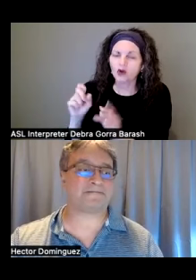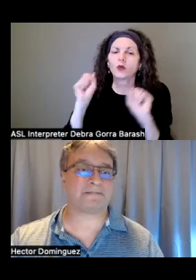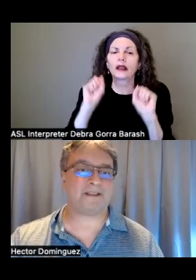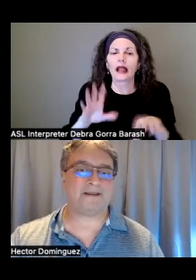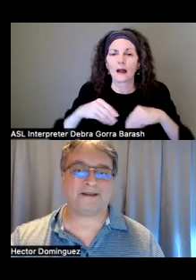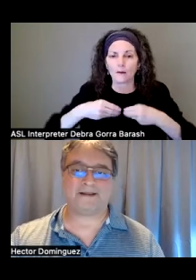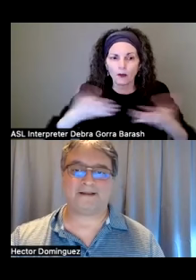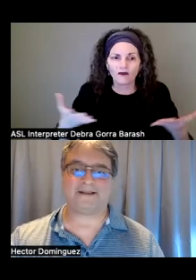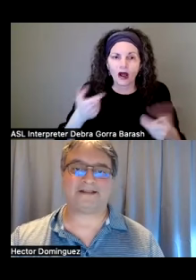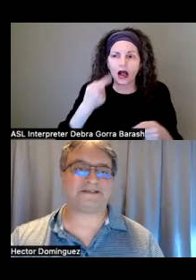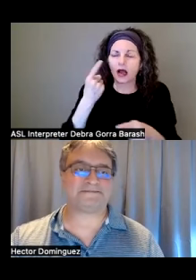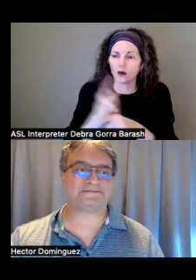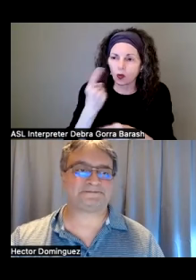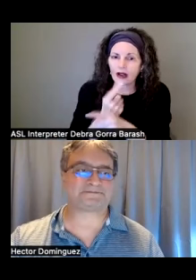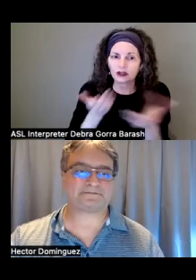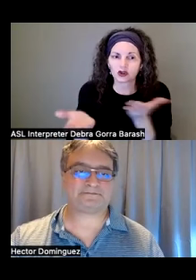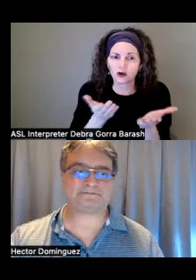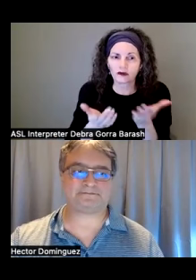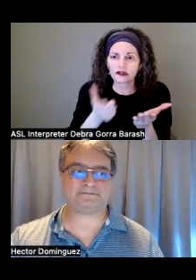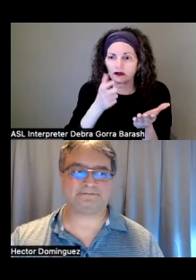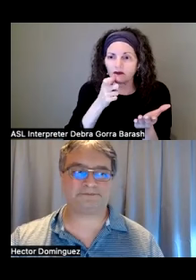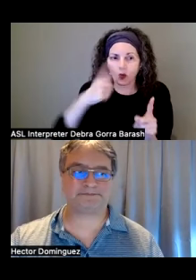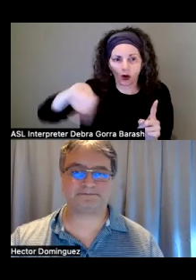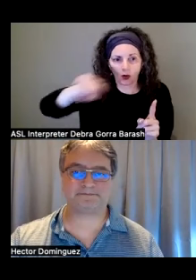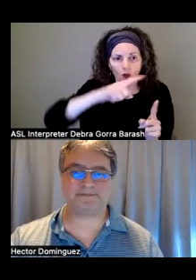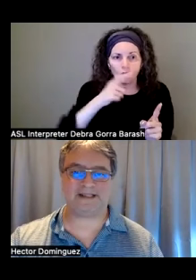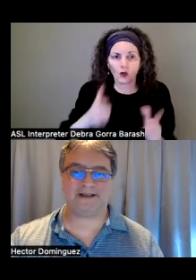here. Next, please.